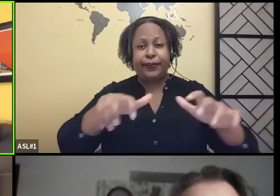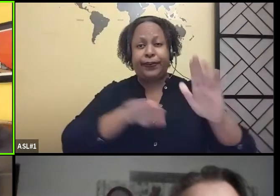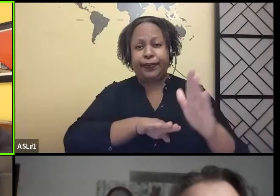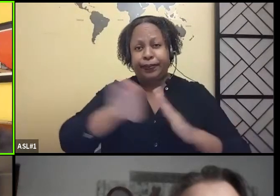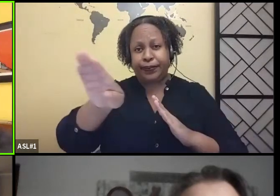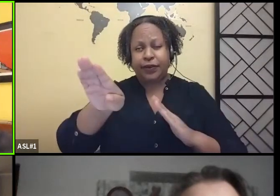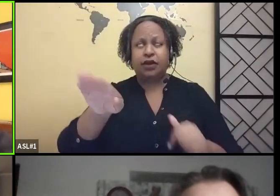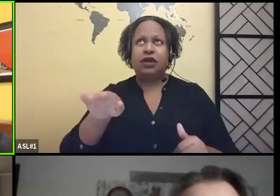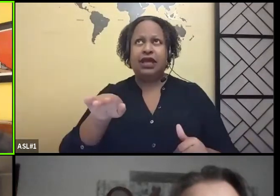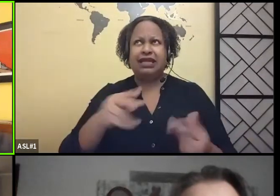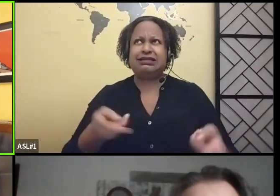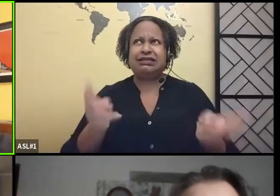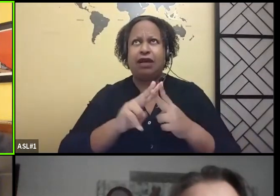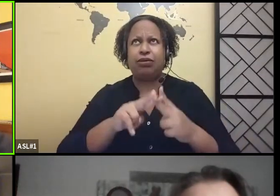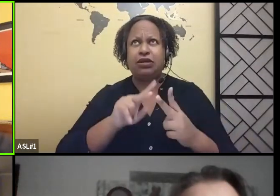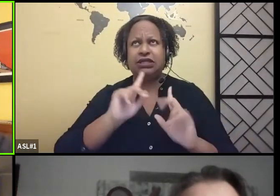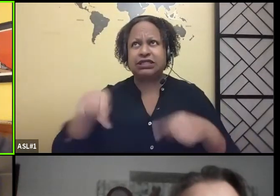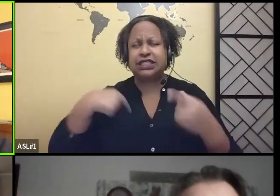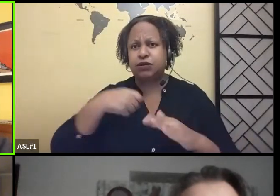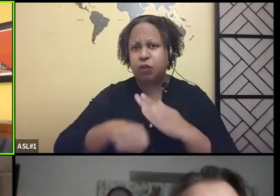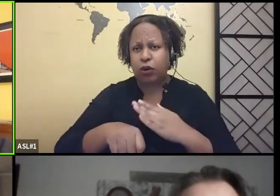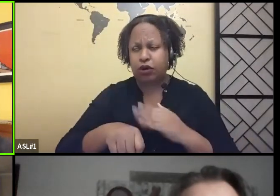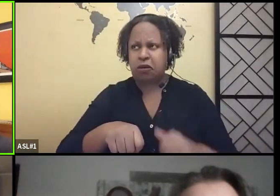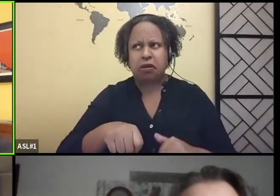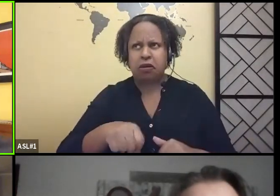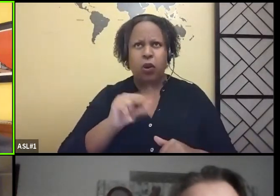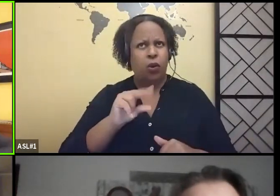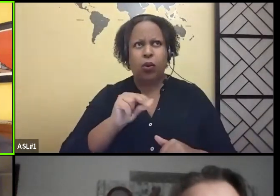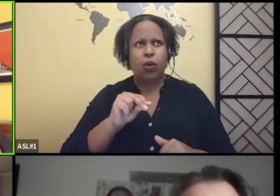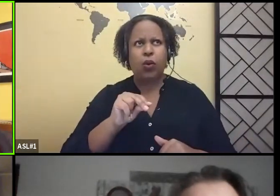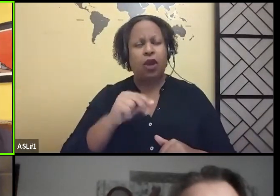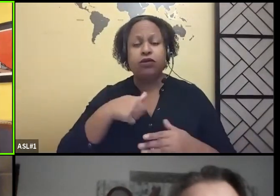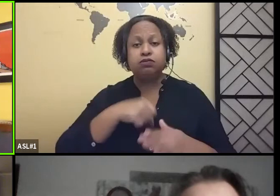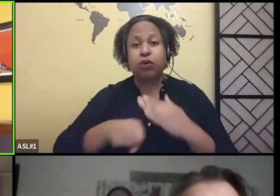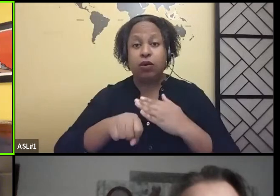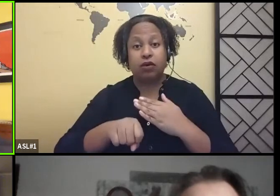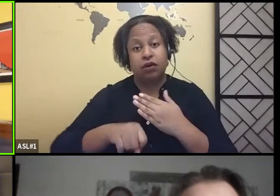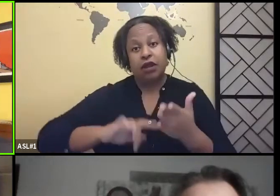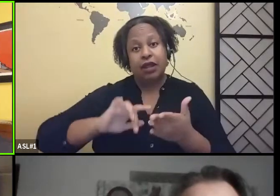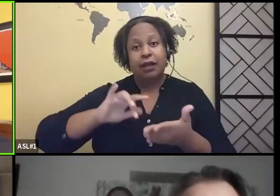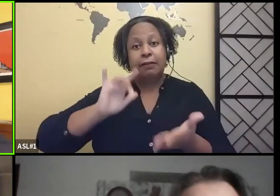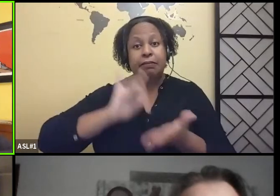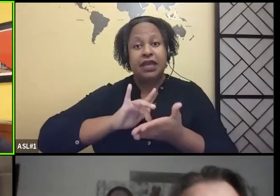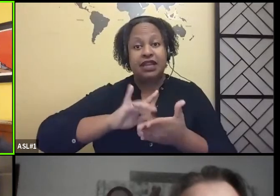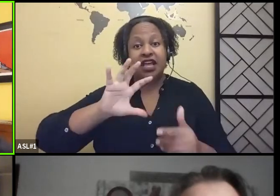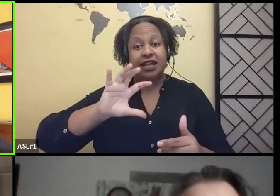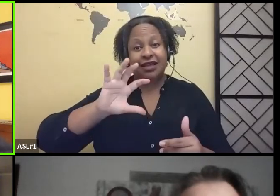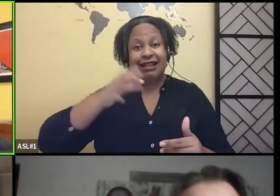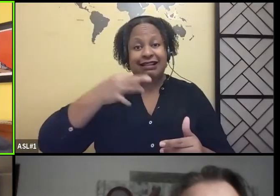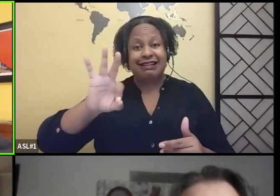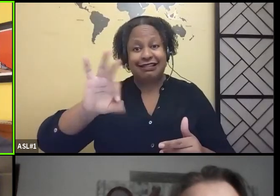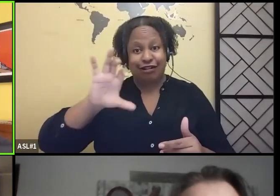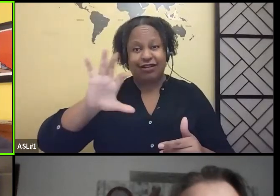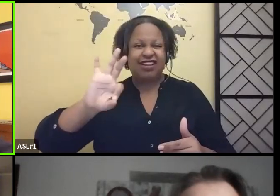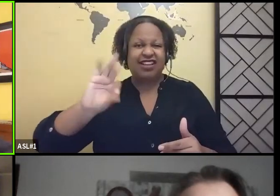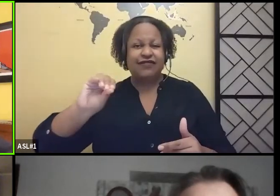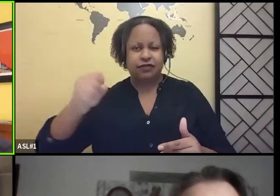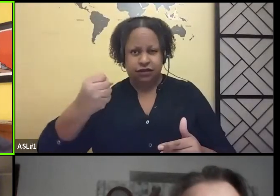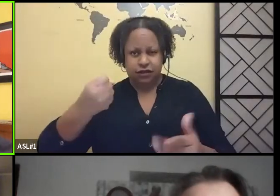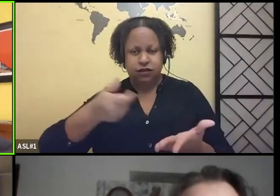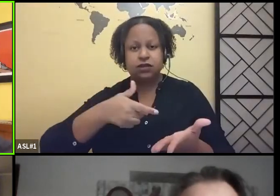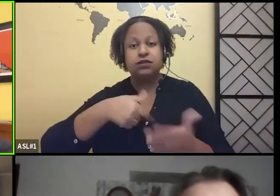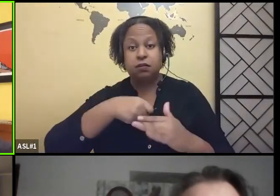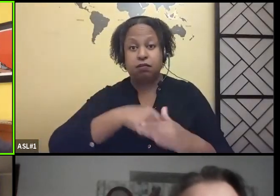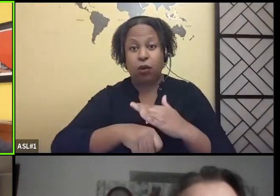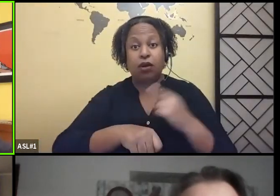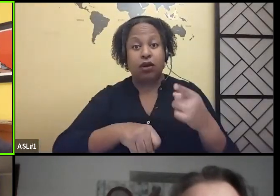it's more than double since I was born in the middle of the last century. Another is the use of concrete since the